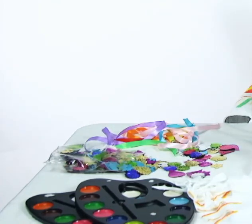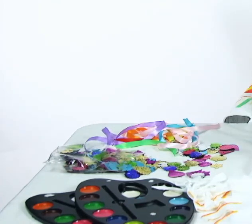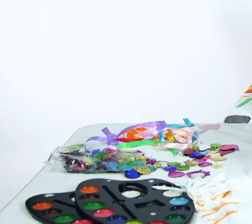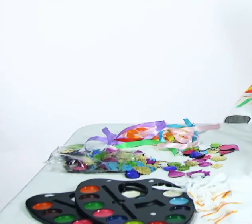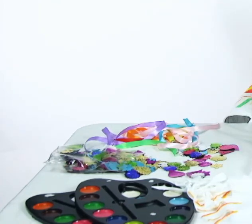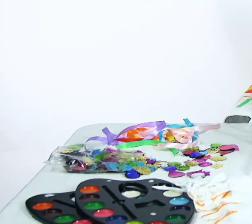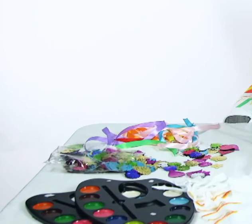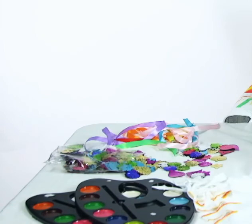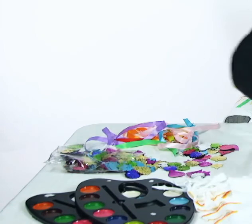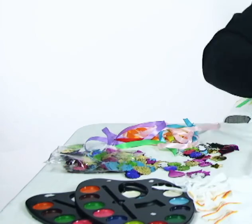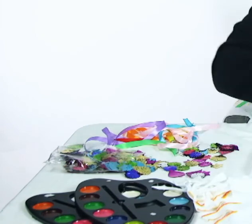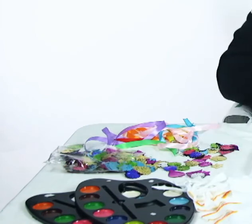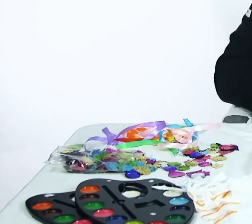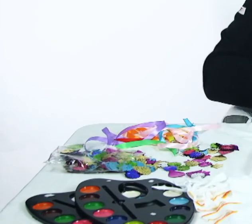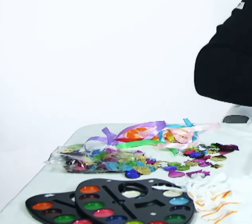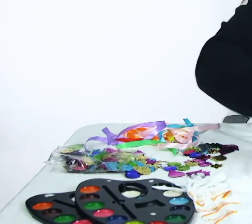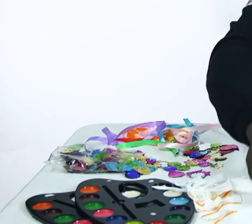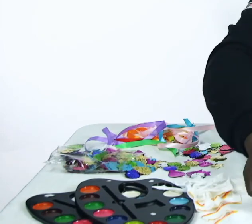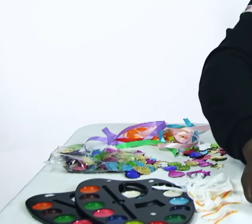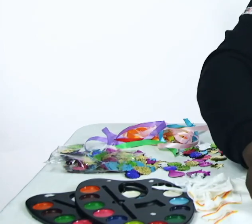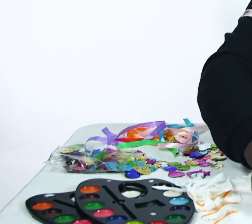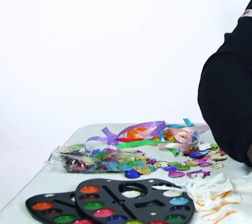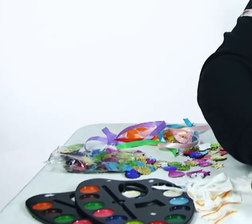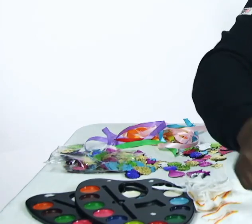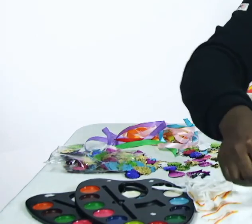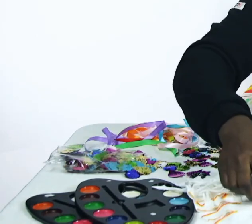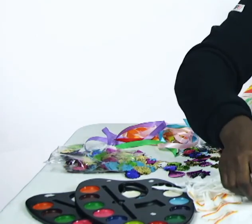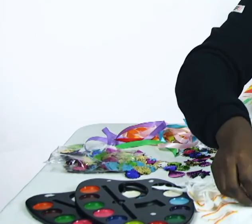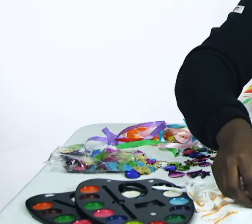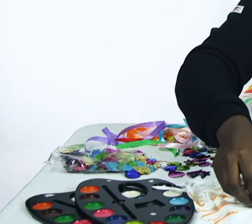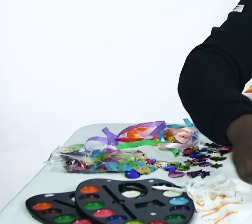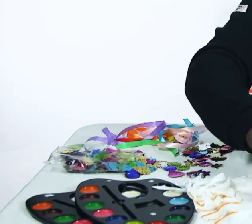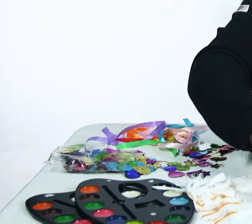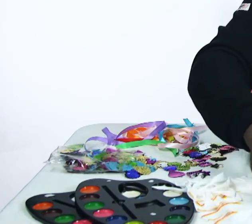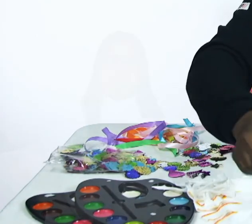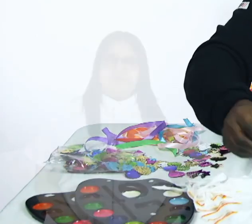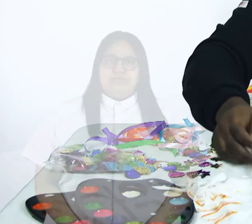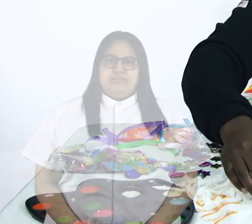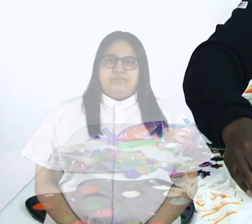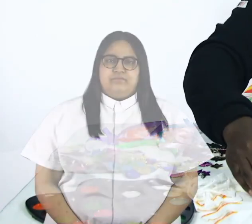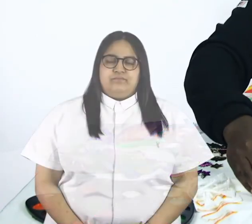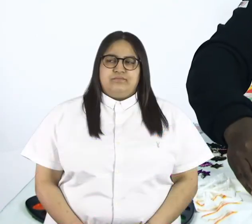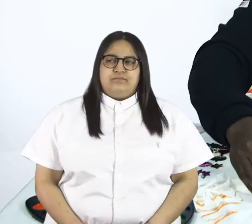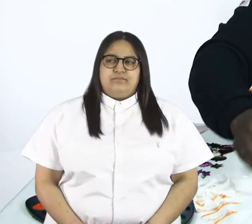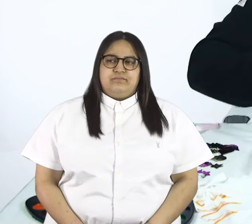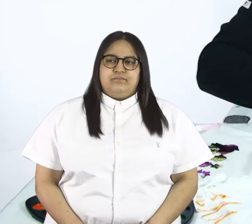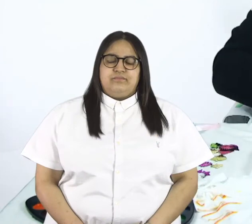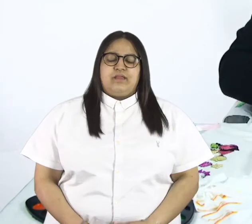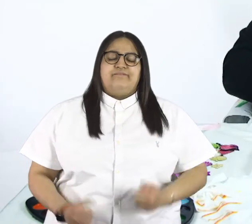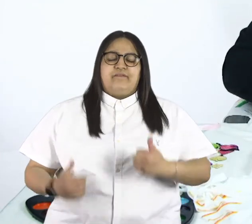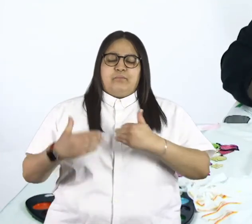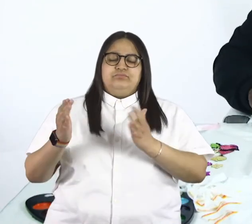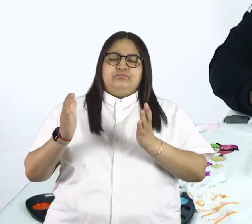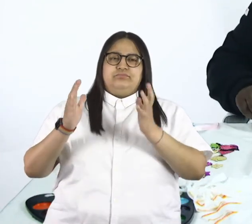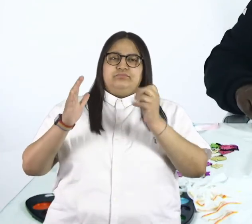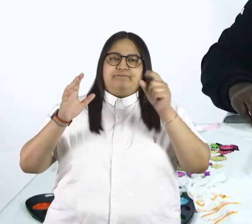So what we're going to do, we're now going to stick these in blank spots around our top,